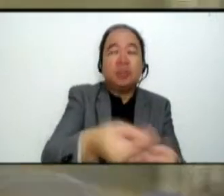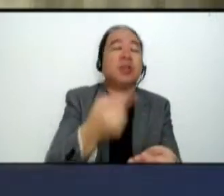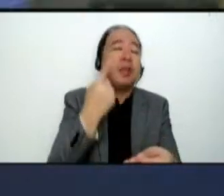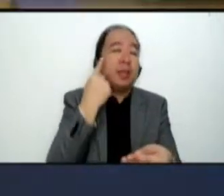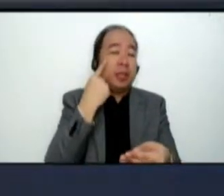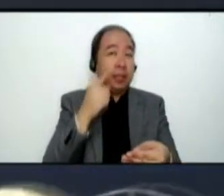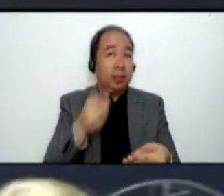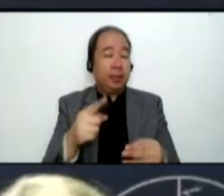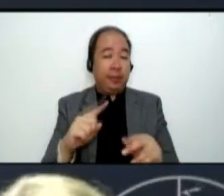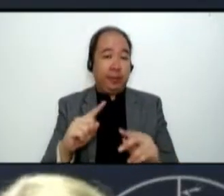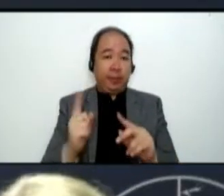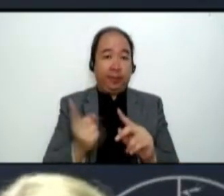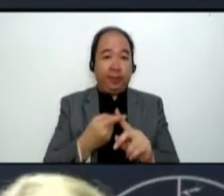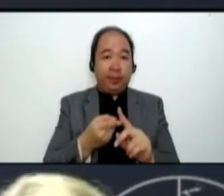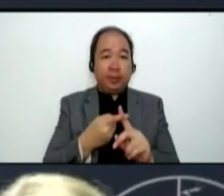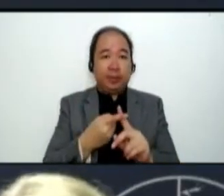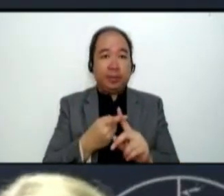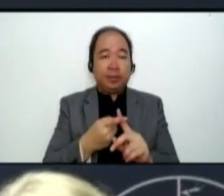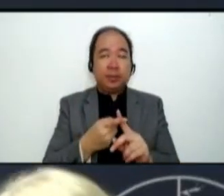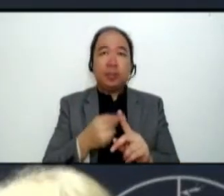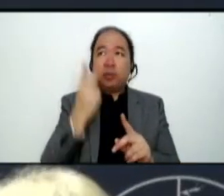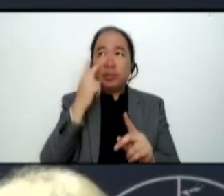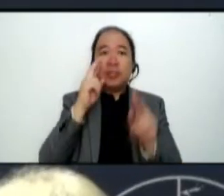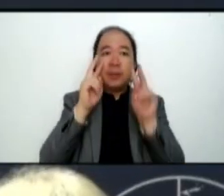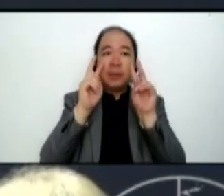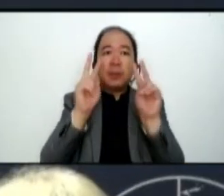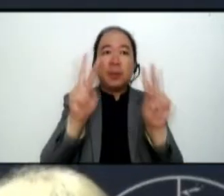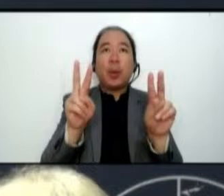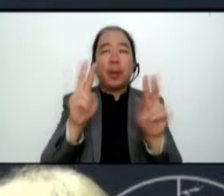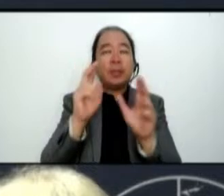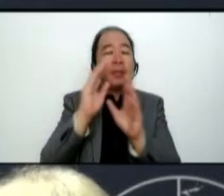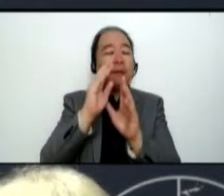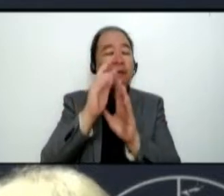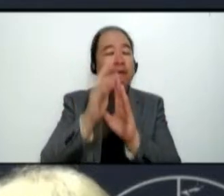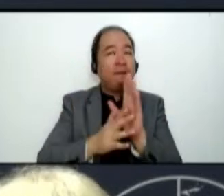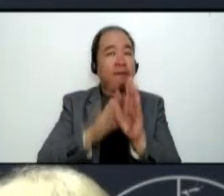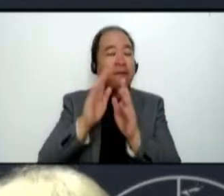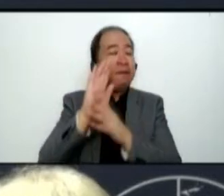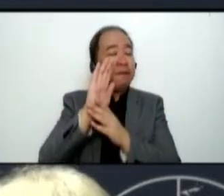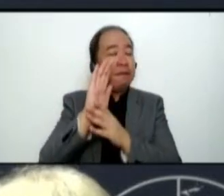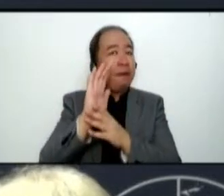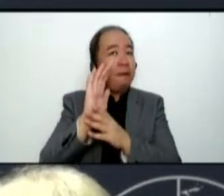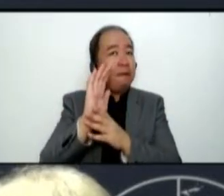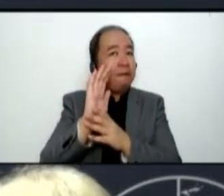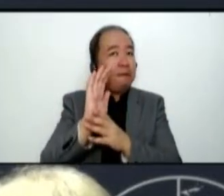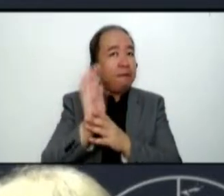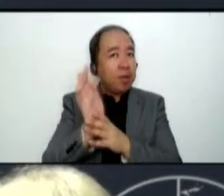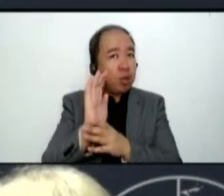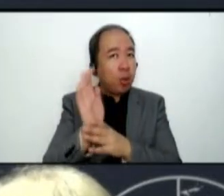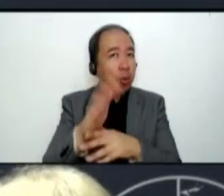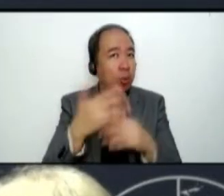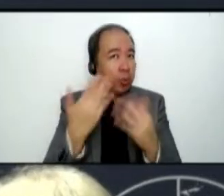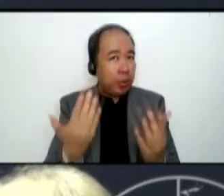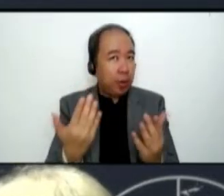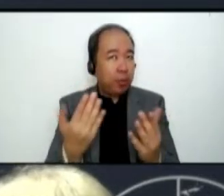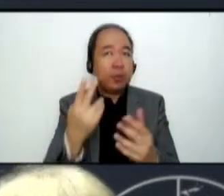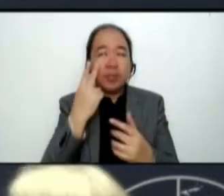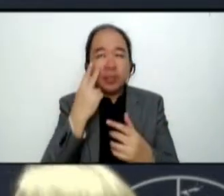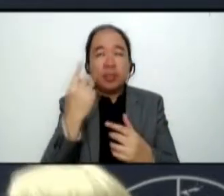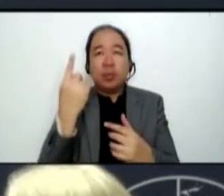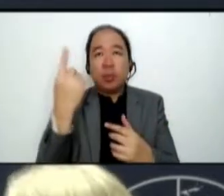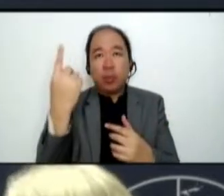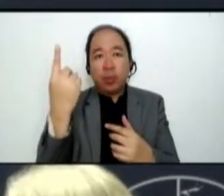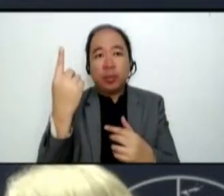the first thing we need to bear in mind watching the video today is that the two young lasses that we saw today, one day will become Tunku